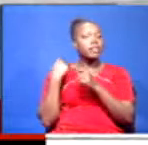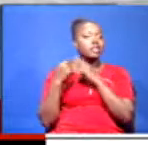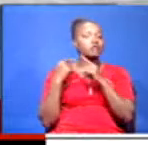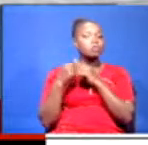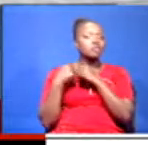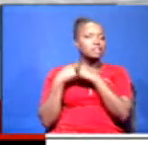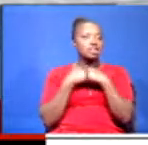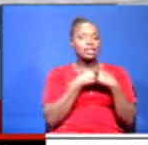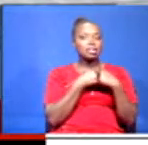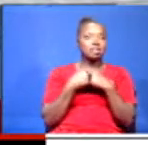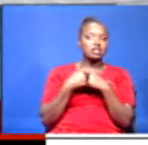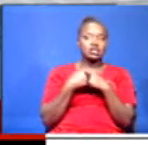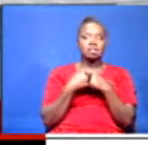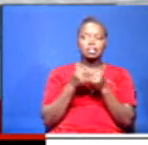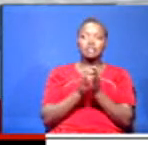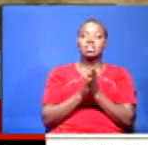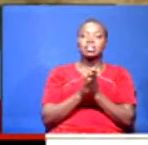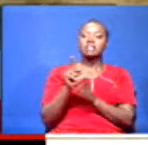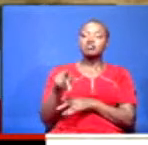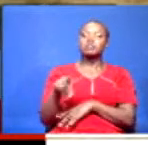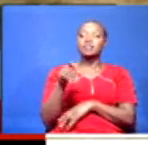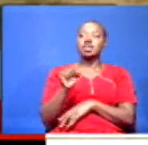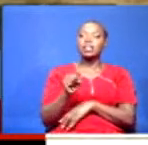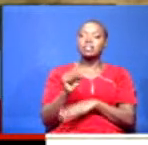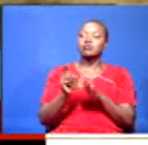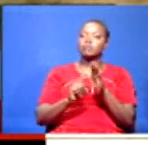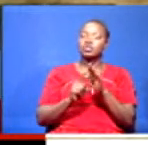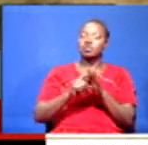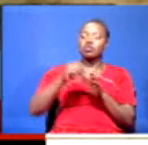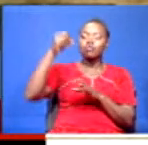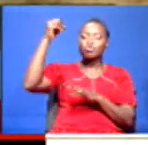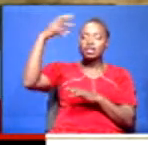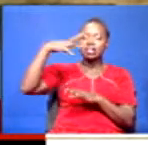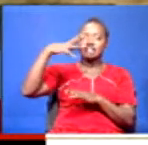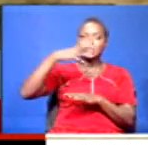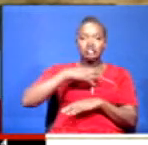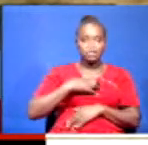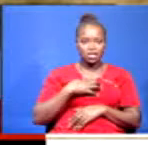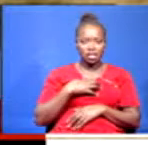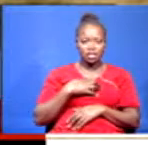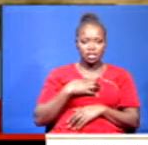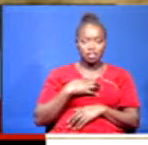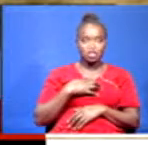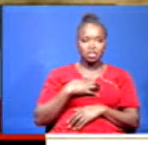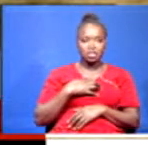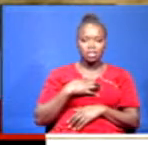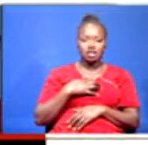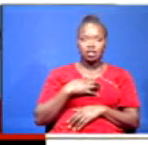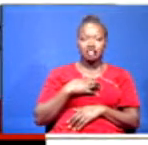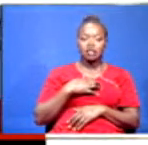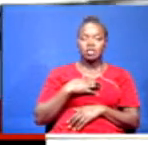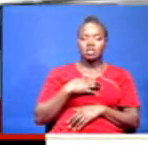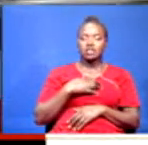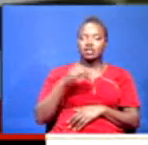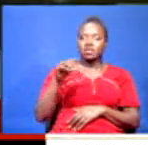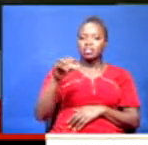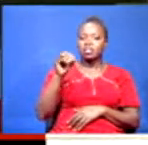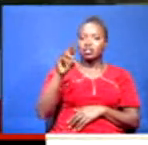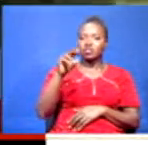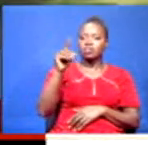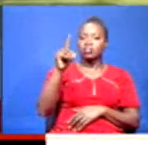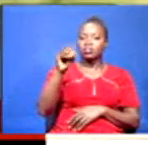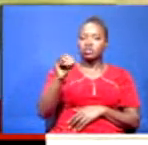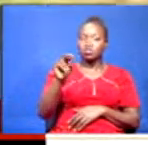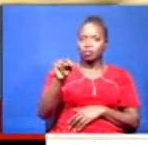challenges. Principal Secretary, Ministry of Energy, retired Major General Dr. Gordon Kihalangwa, says this is part of